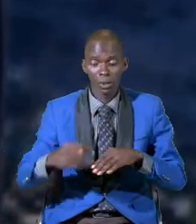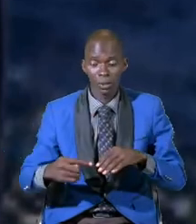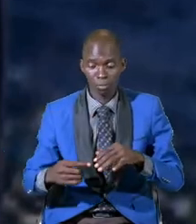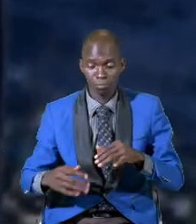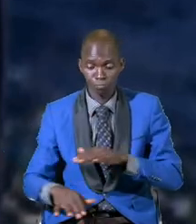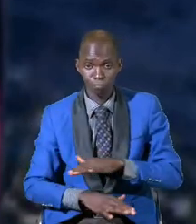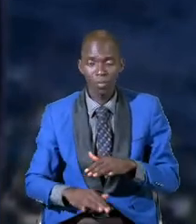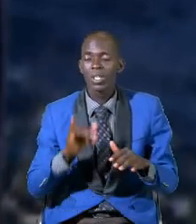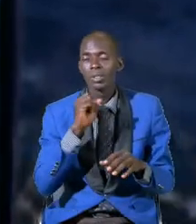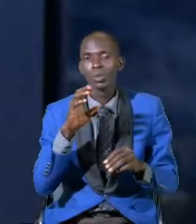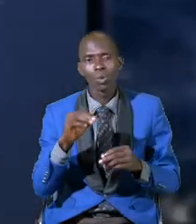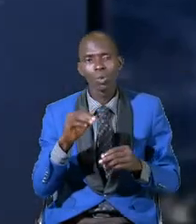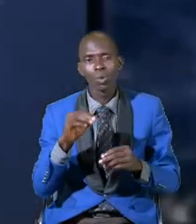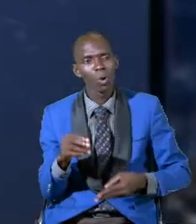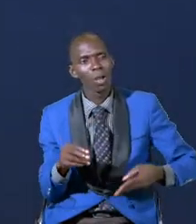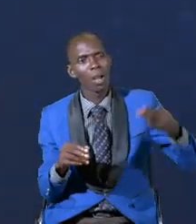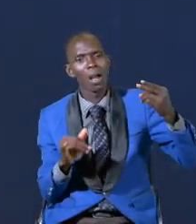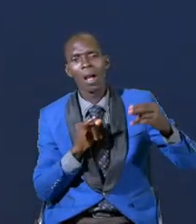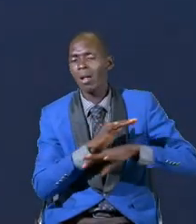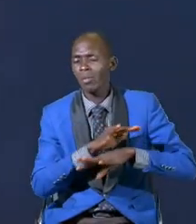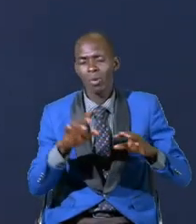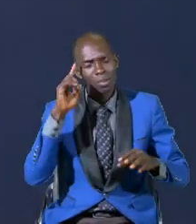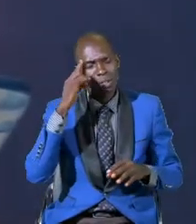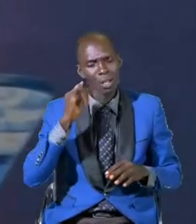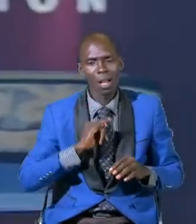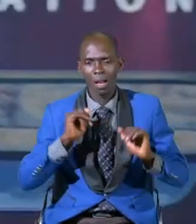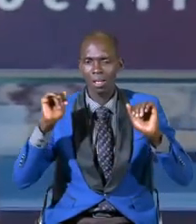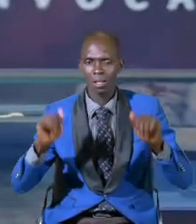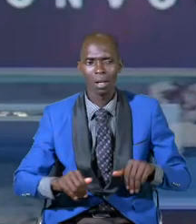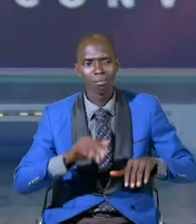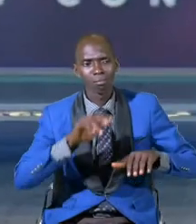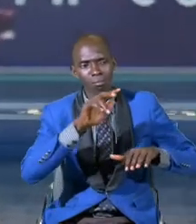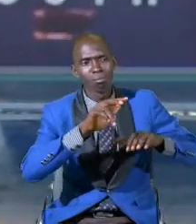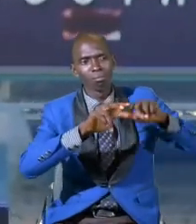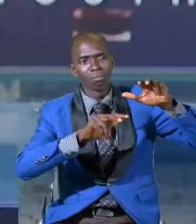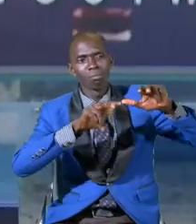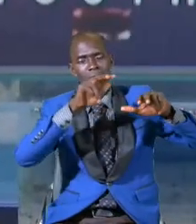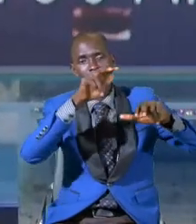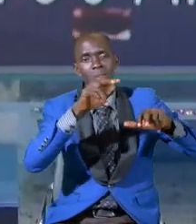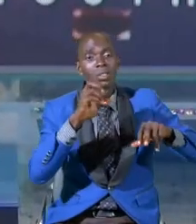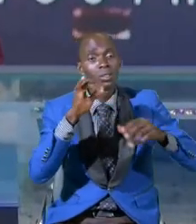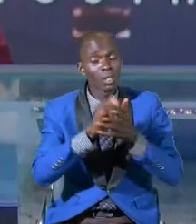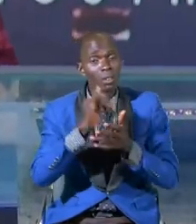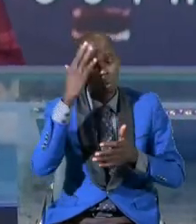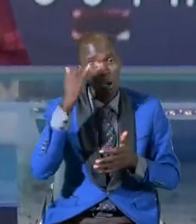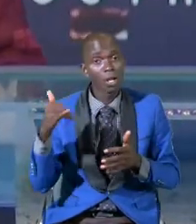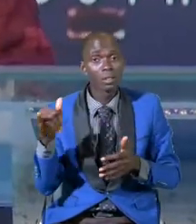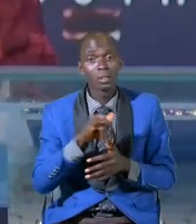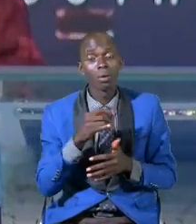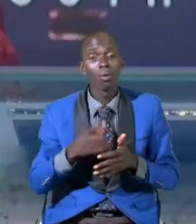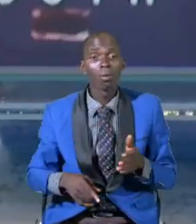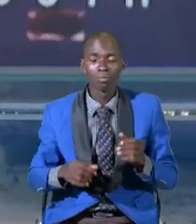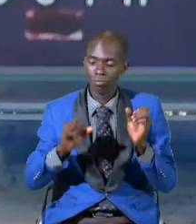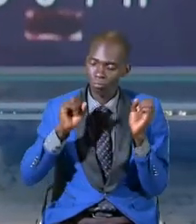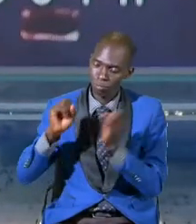so high, I don't think I can climb this. And so they check out, they drop out,